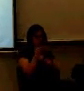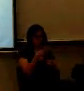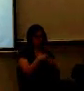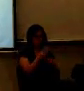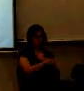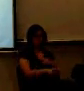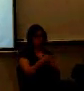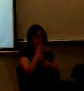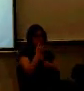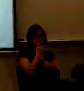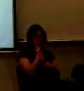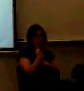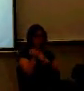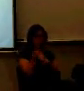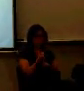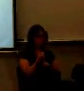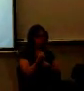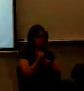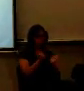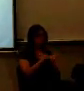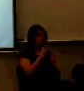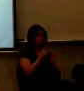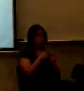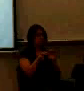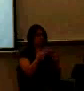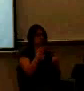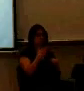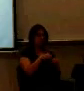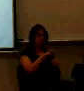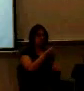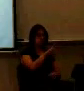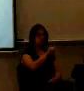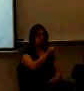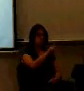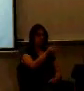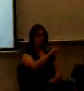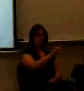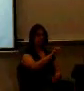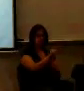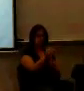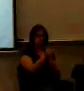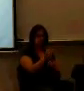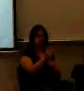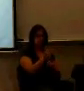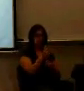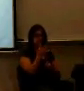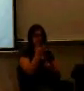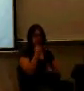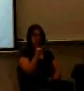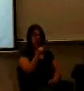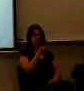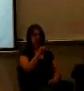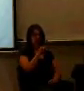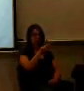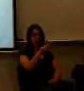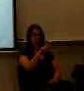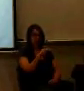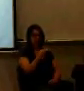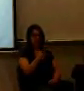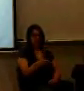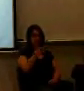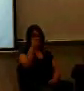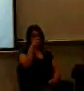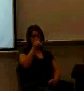light situations. So again, we're talking about they do well in eutrophic conditions. Is light attenuation high or low in